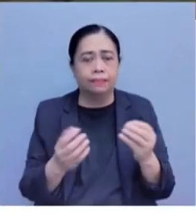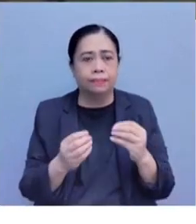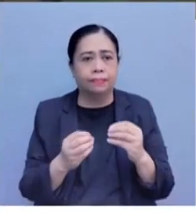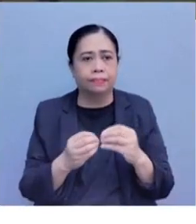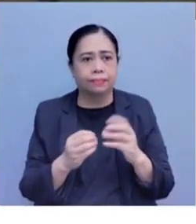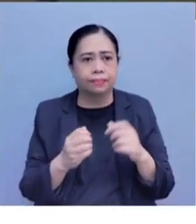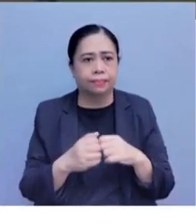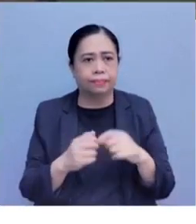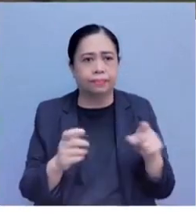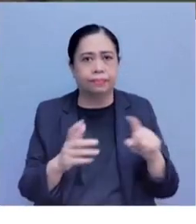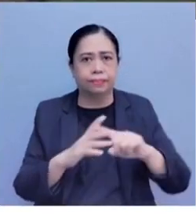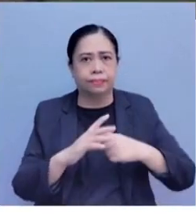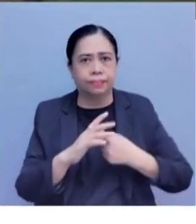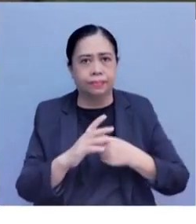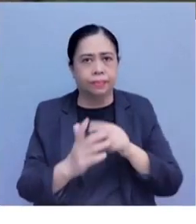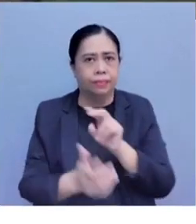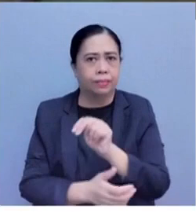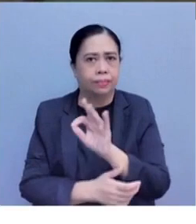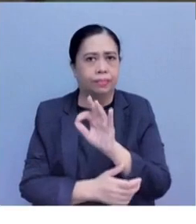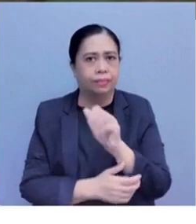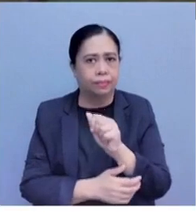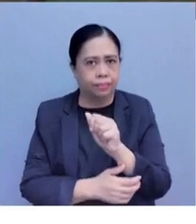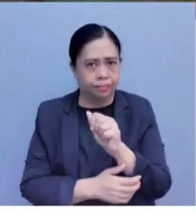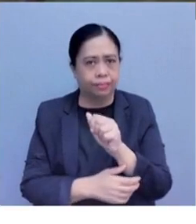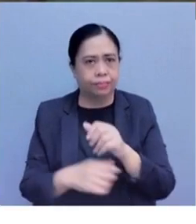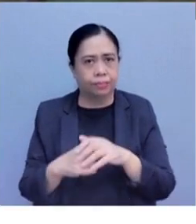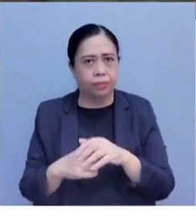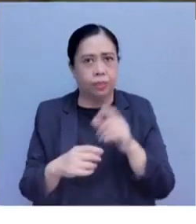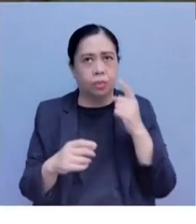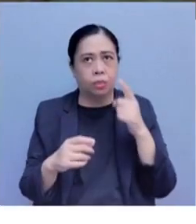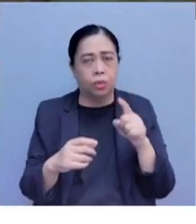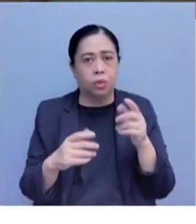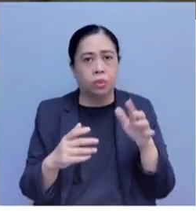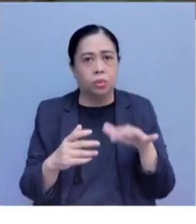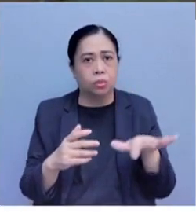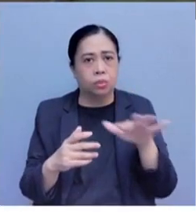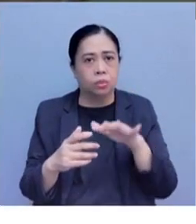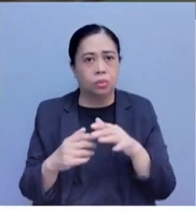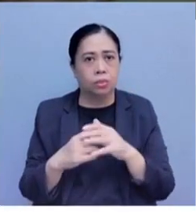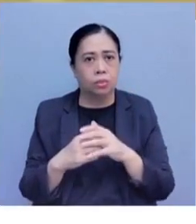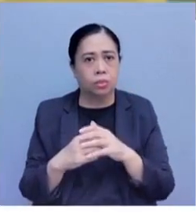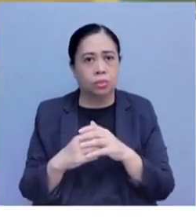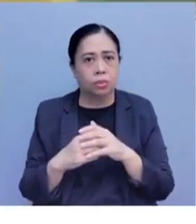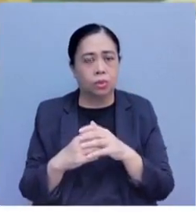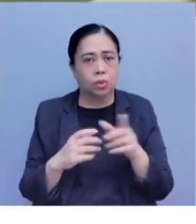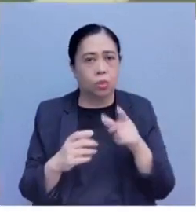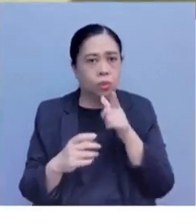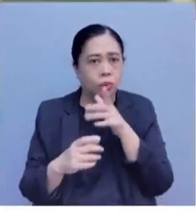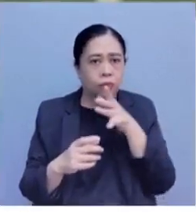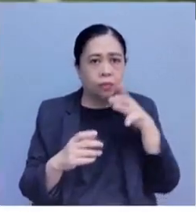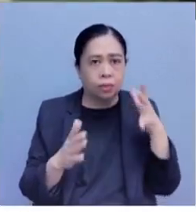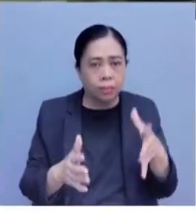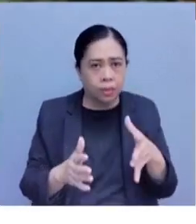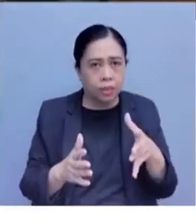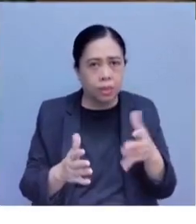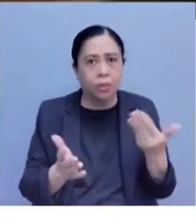nag-set ang price ng NFA para at least yung magsasaka magtatanim